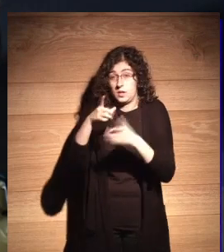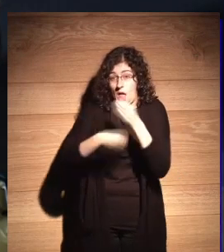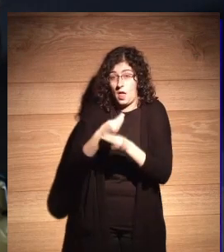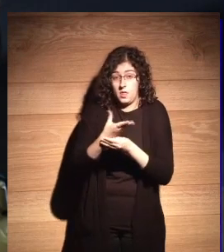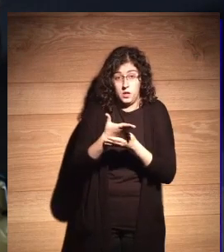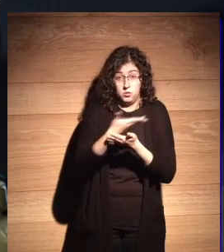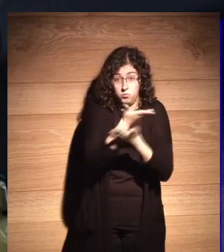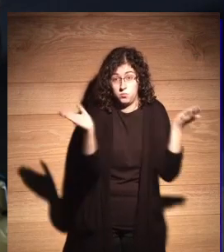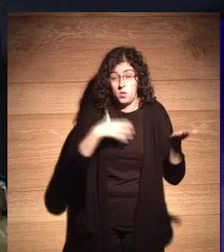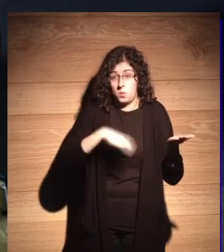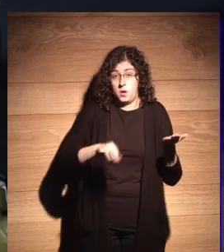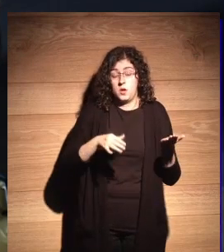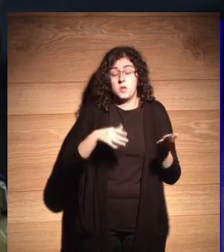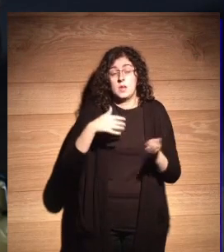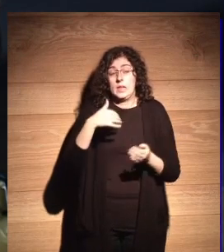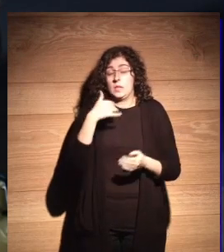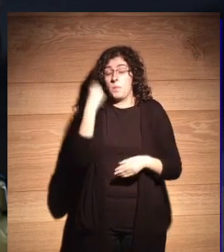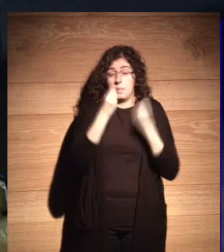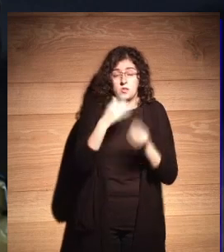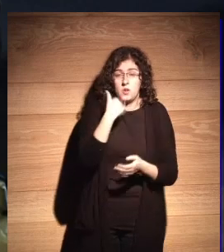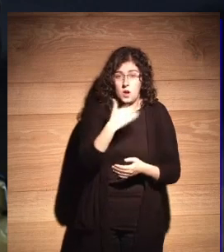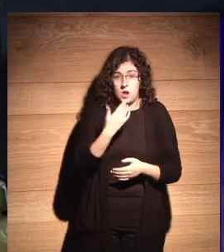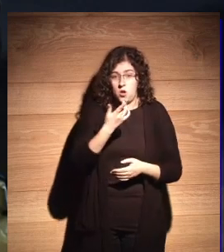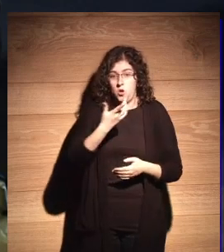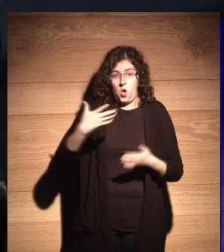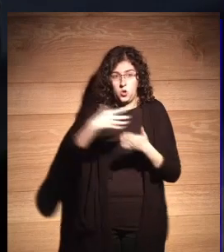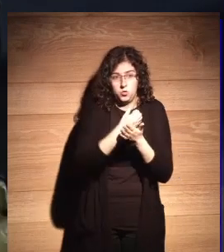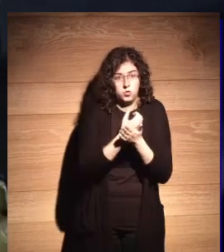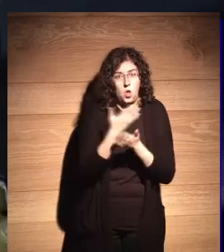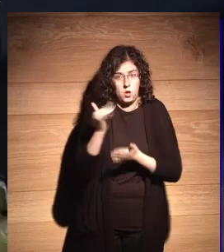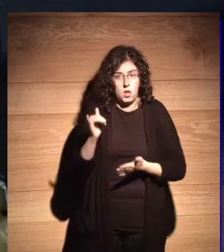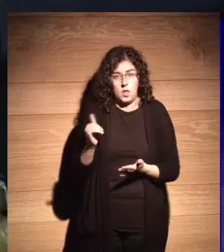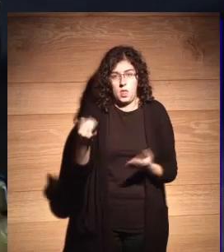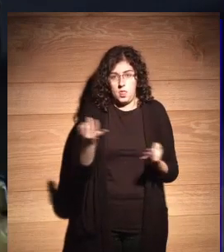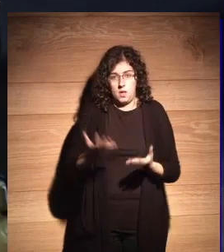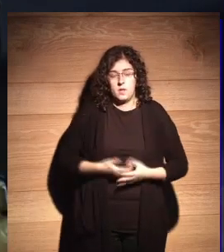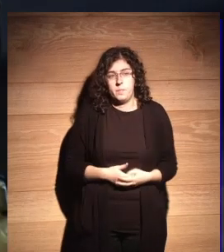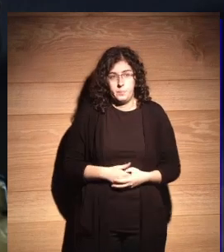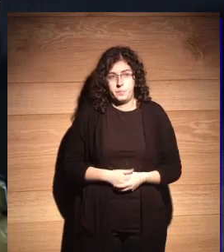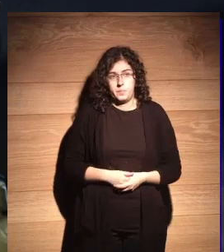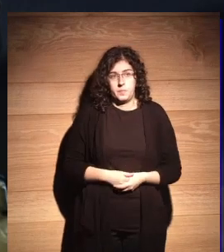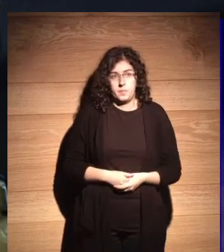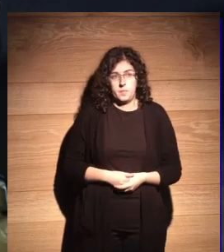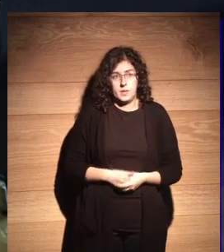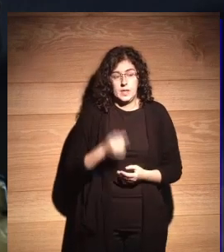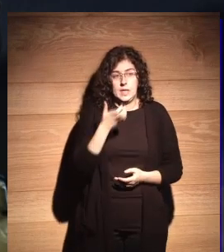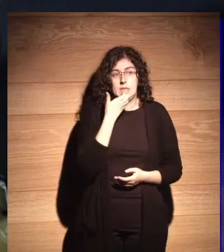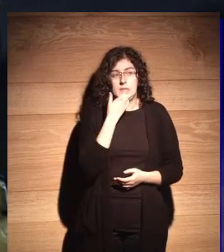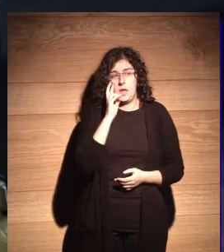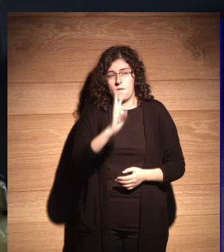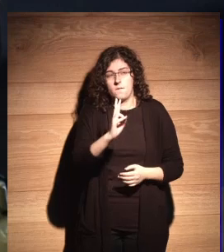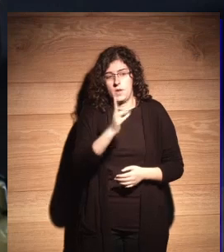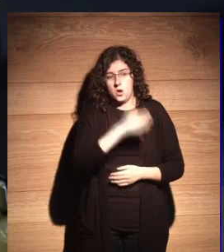have. My wish would be that if I look at the Afghanistan girl or at the Nick Ut